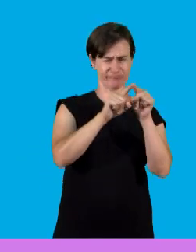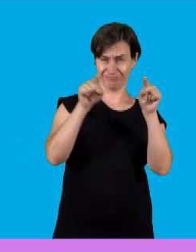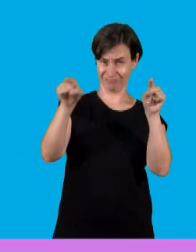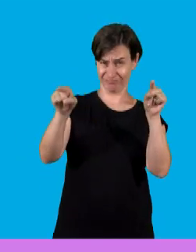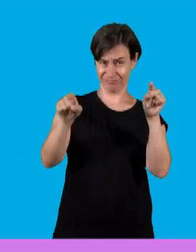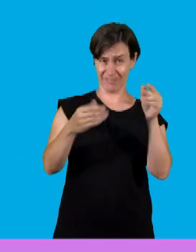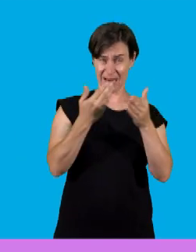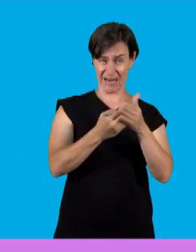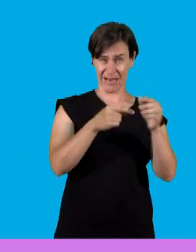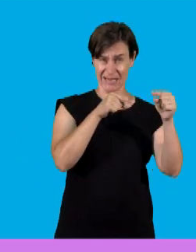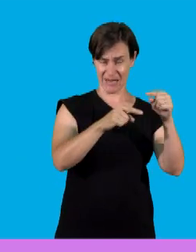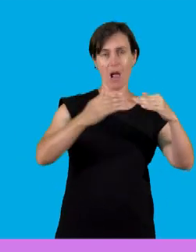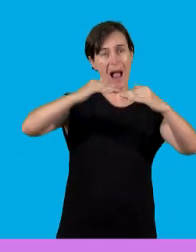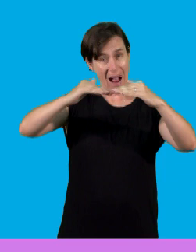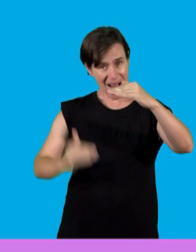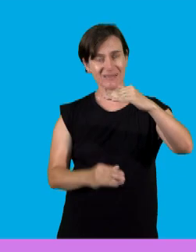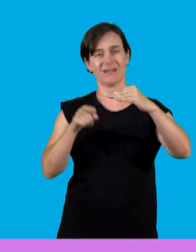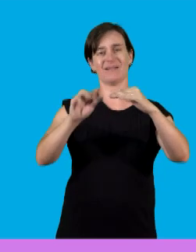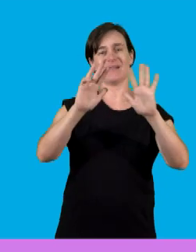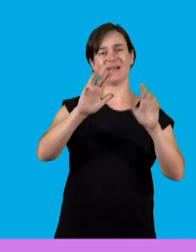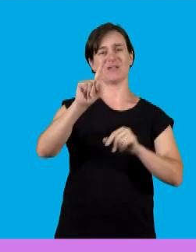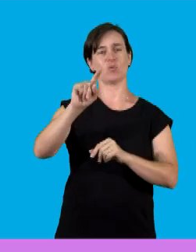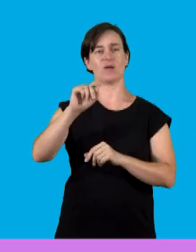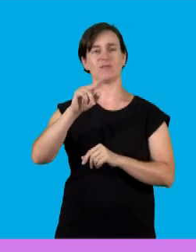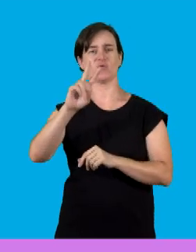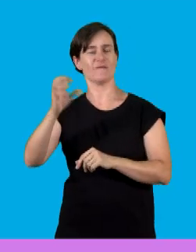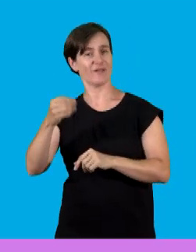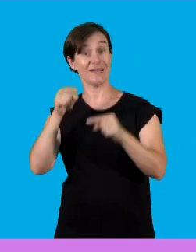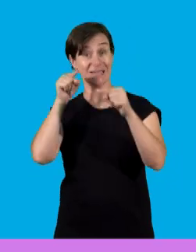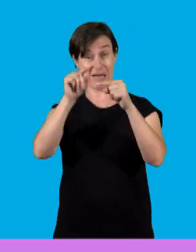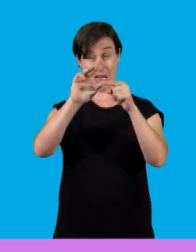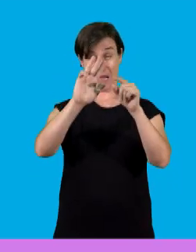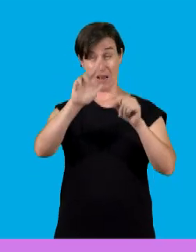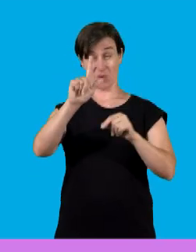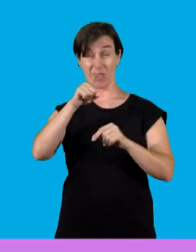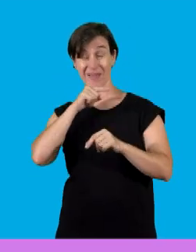that he is definitely below the tax threshold of